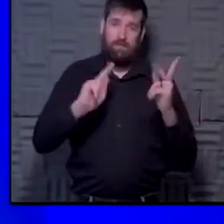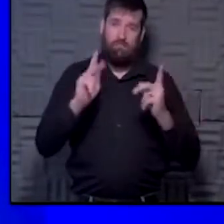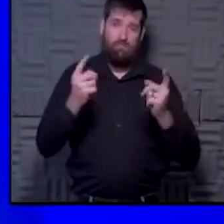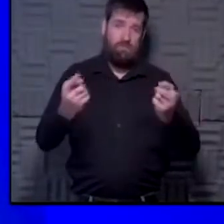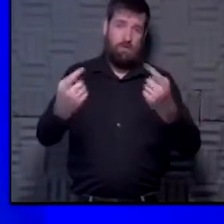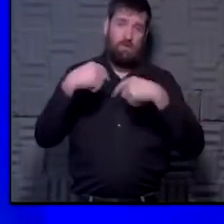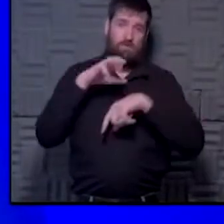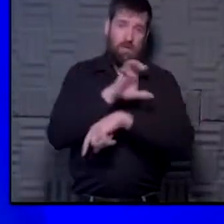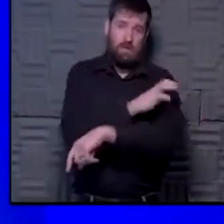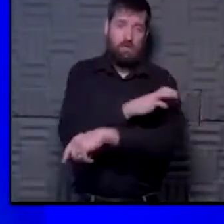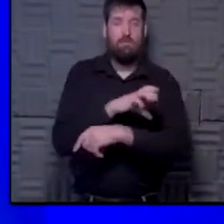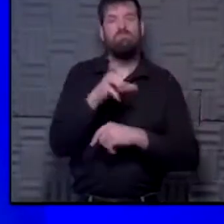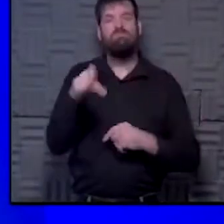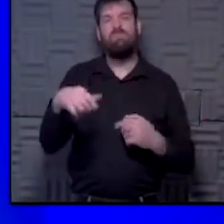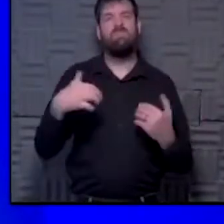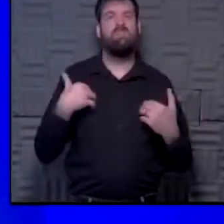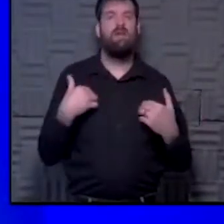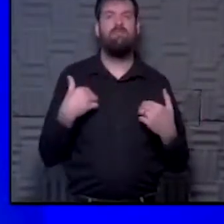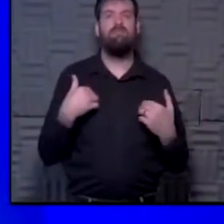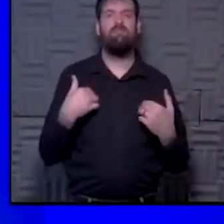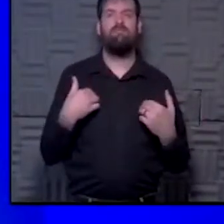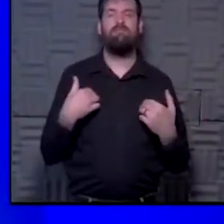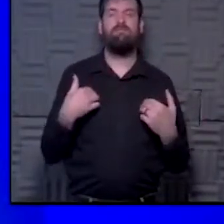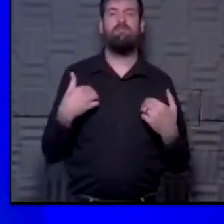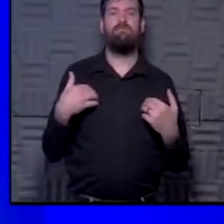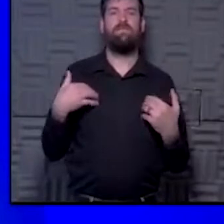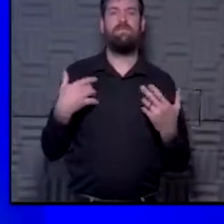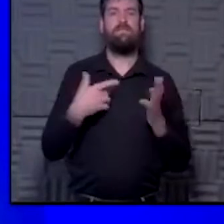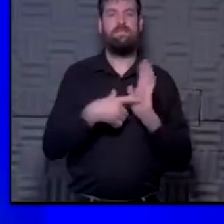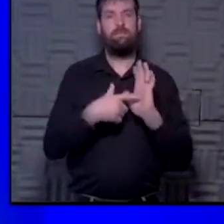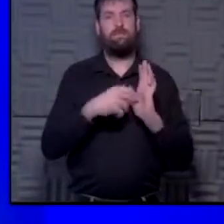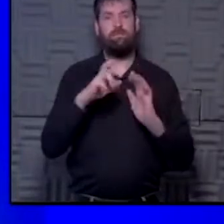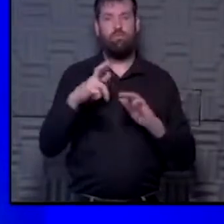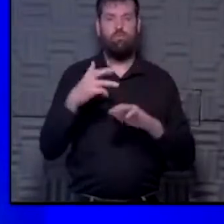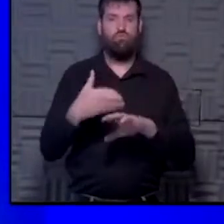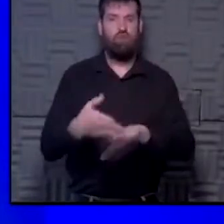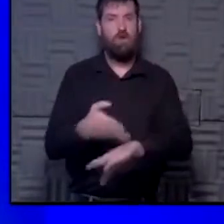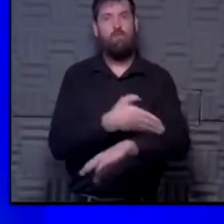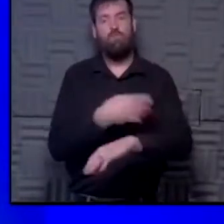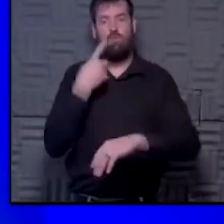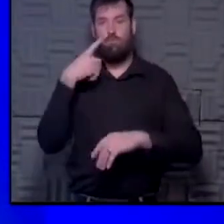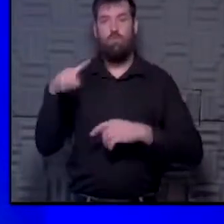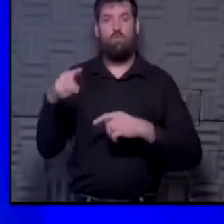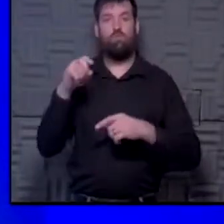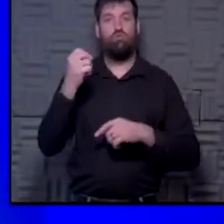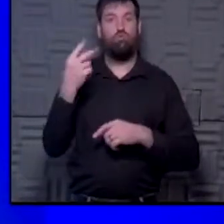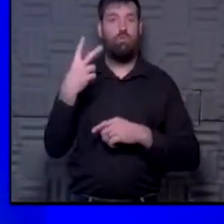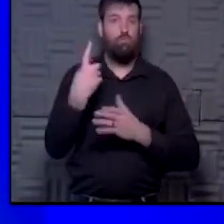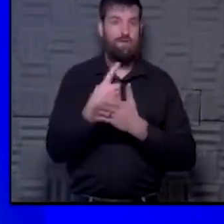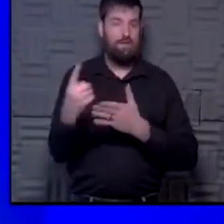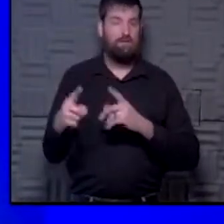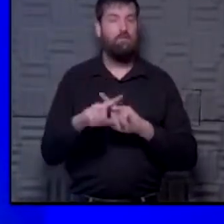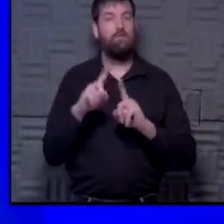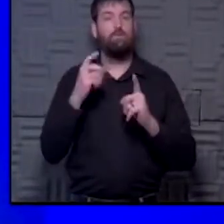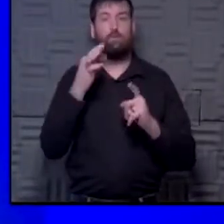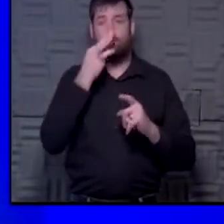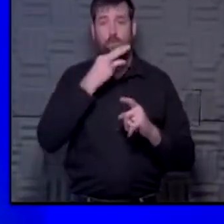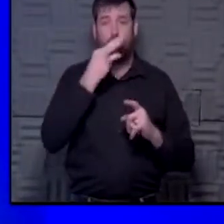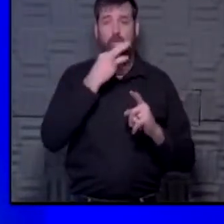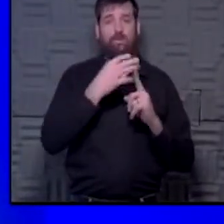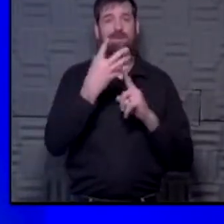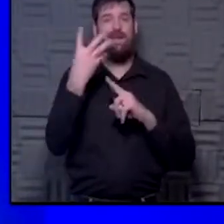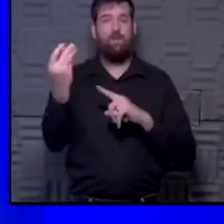right now. Again, you have to have had symptoms or recovery for about 12 weeks, but we are soon opening it up to